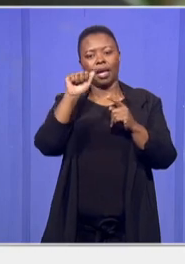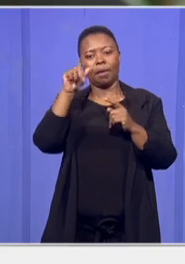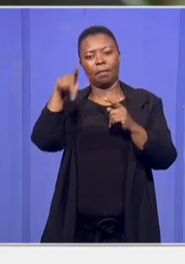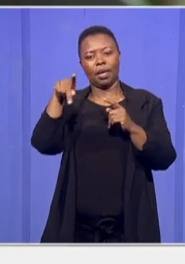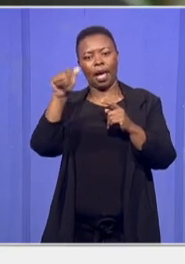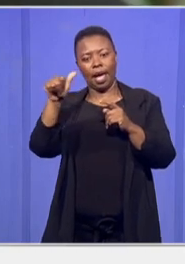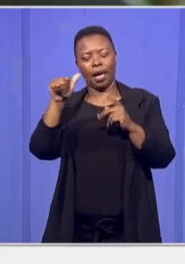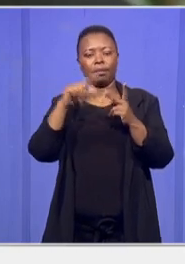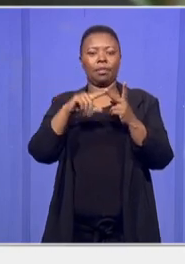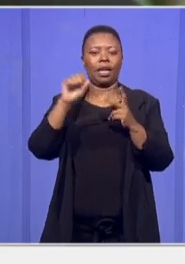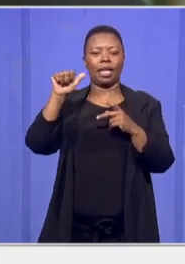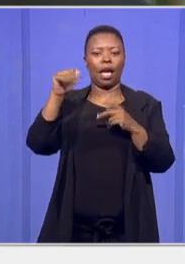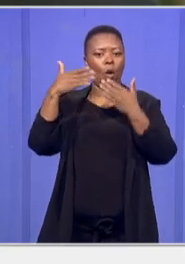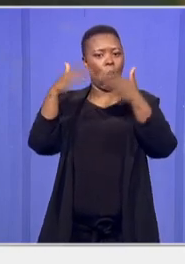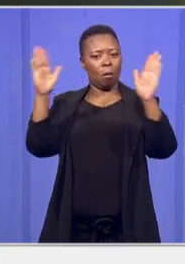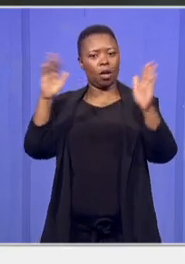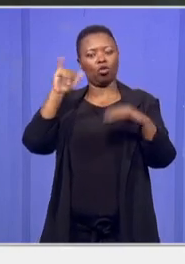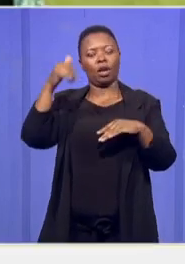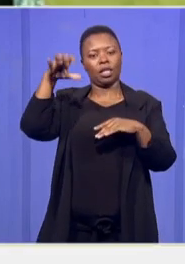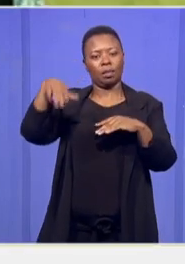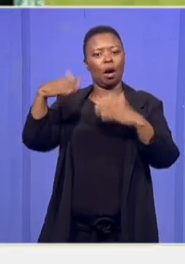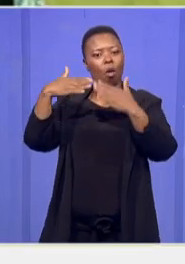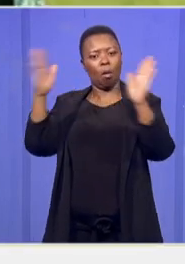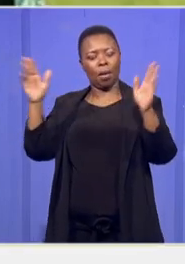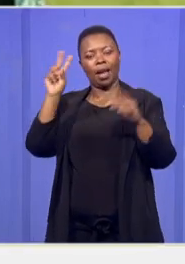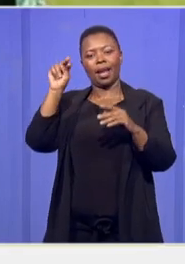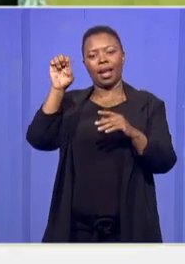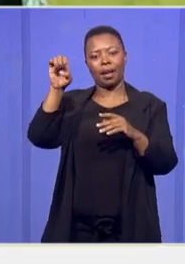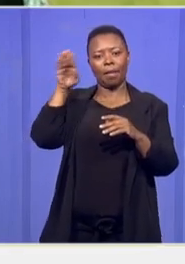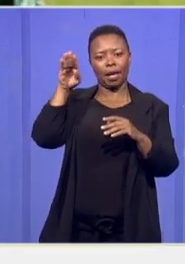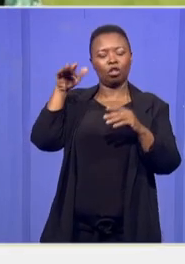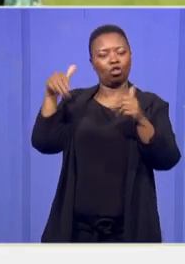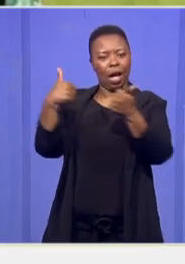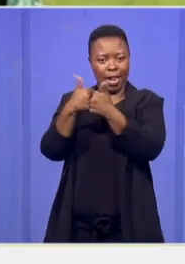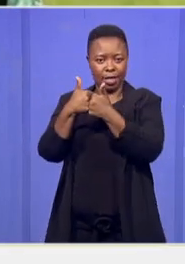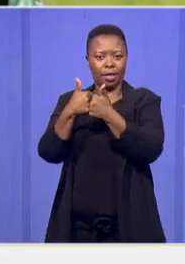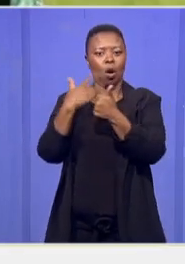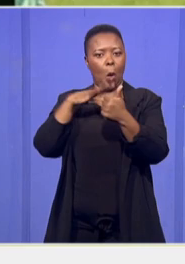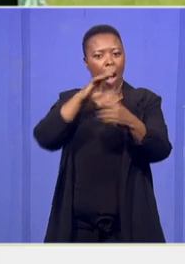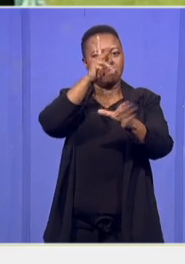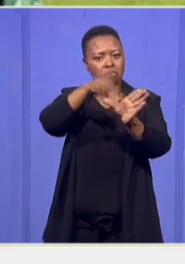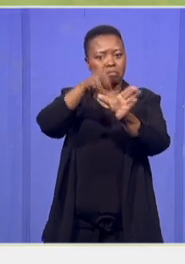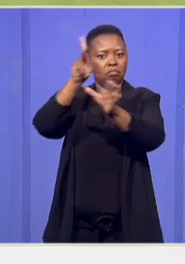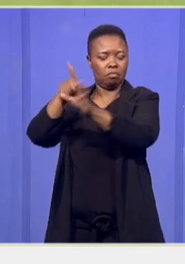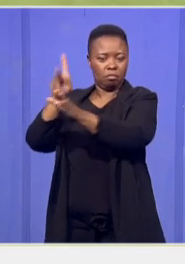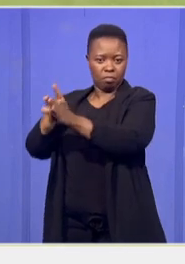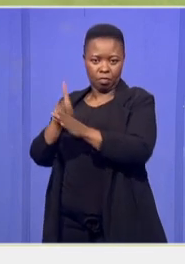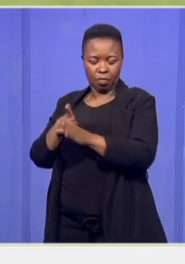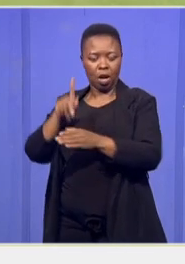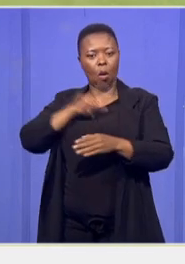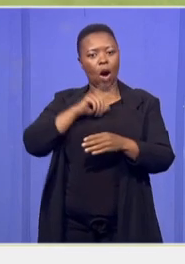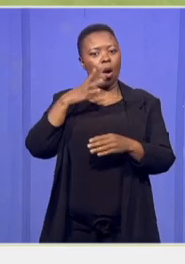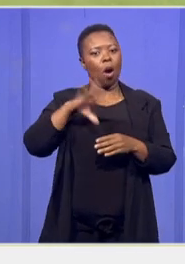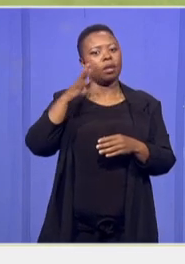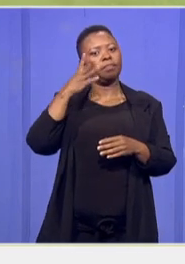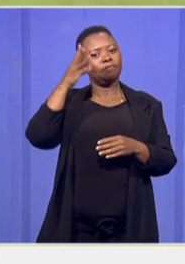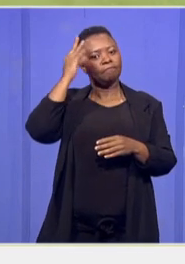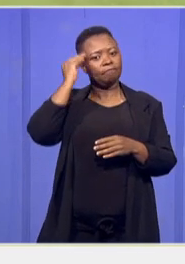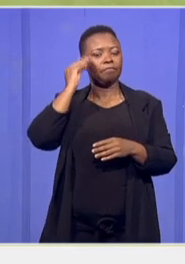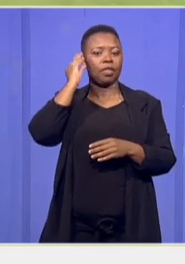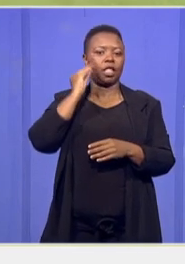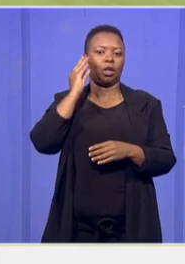Open, Johannesburg Open, and the Nedbank Challenge. He hopes to gain experience and incentives in